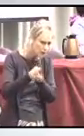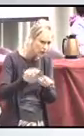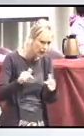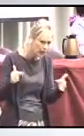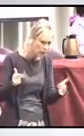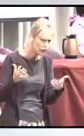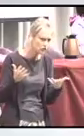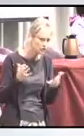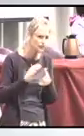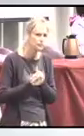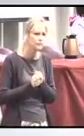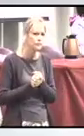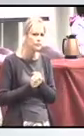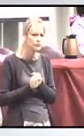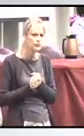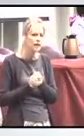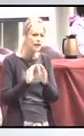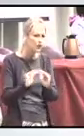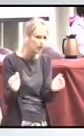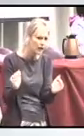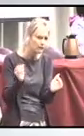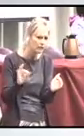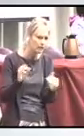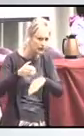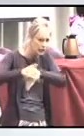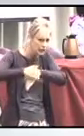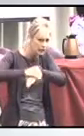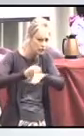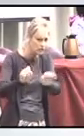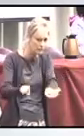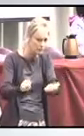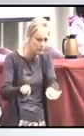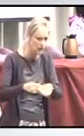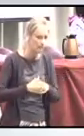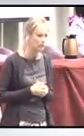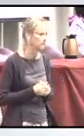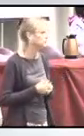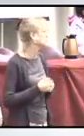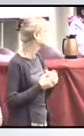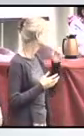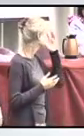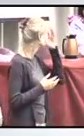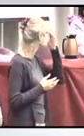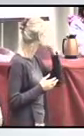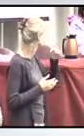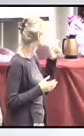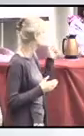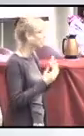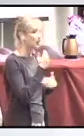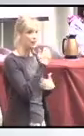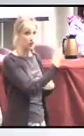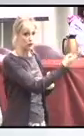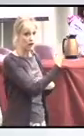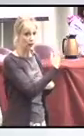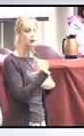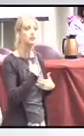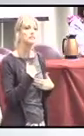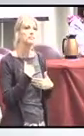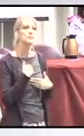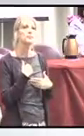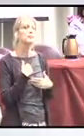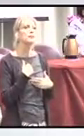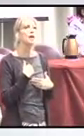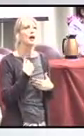is and what their level of English capability is. And actually, thanks for asking that question. I was